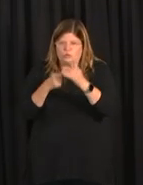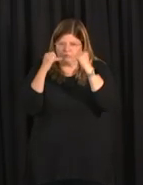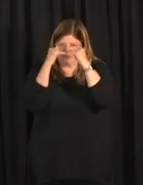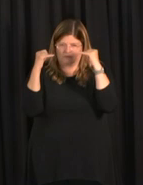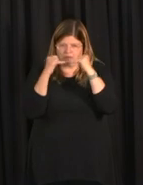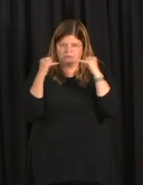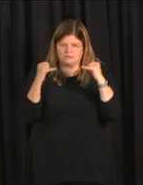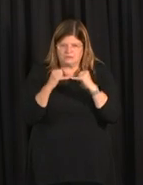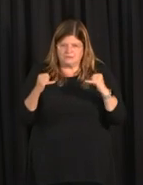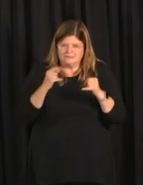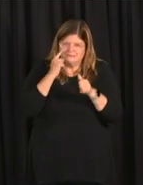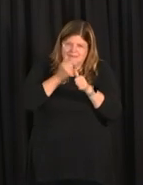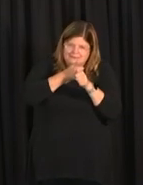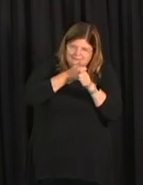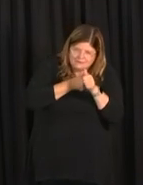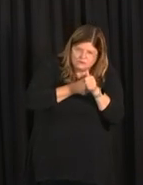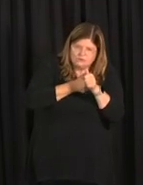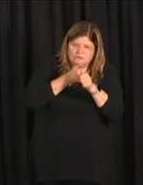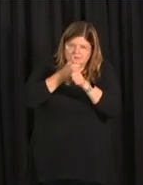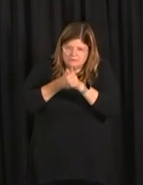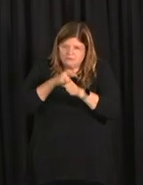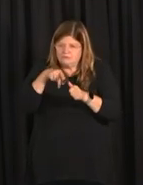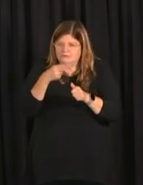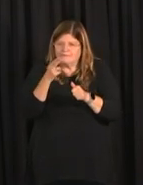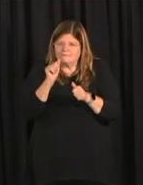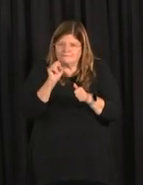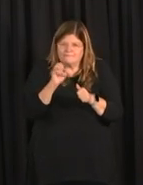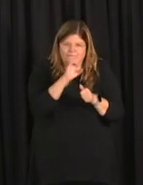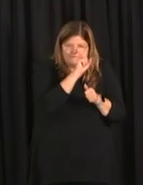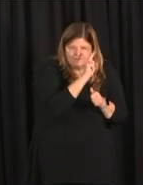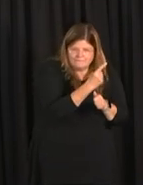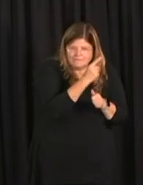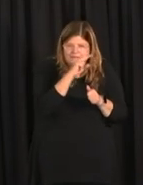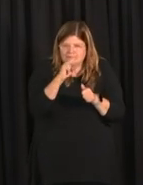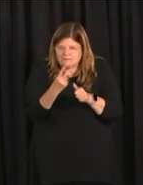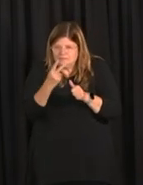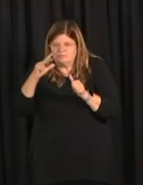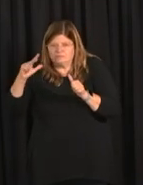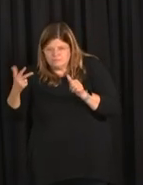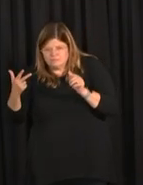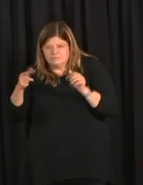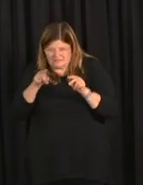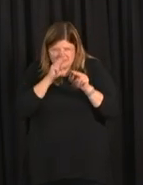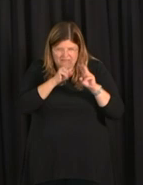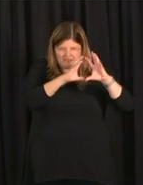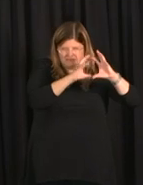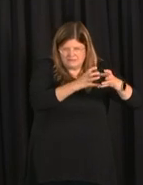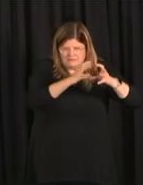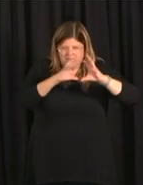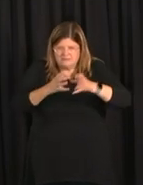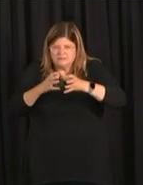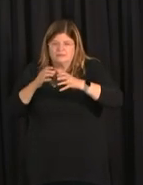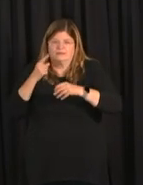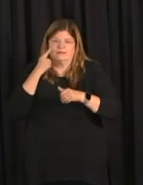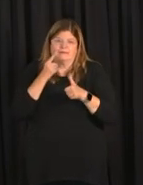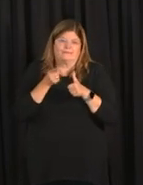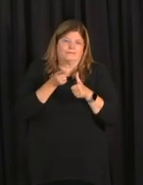for each of the phases. So you'll see what in the category